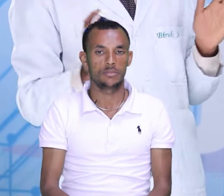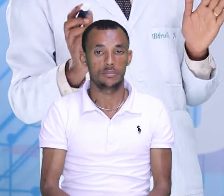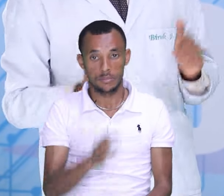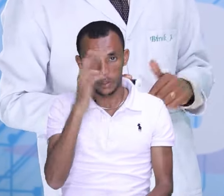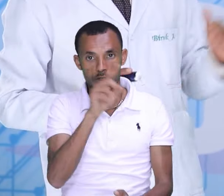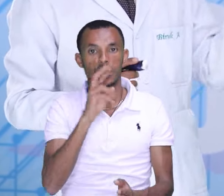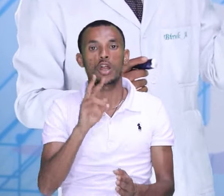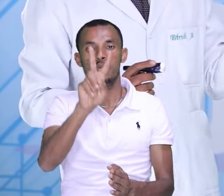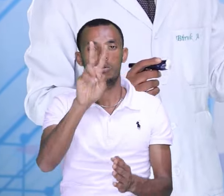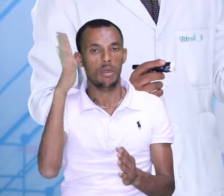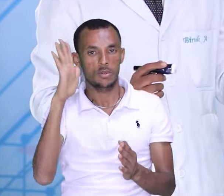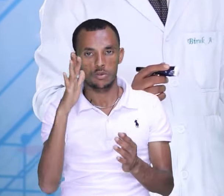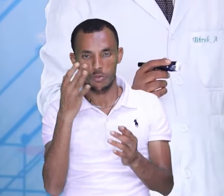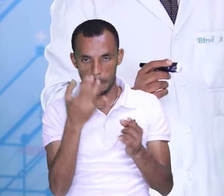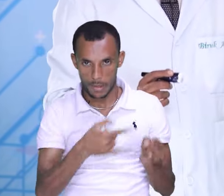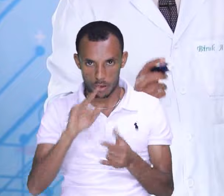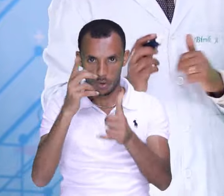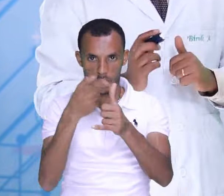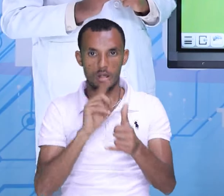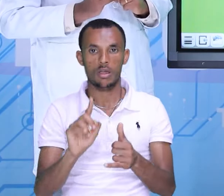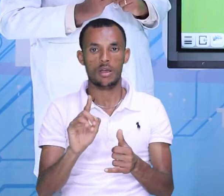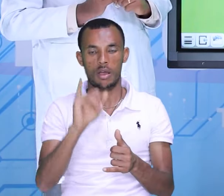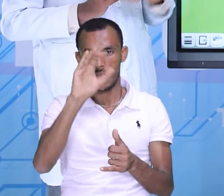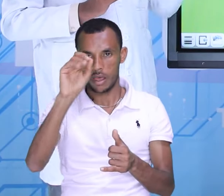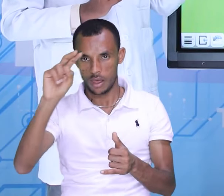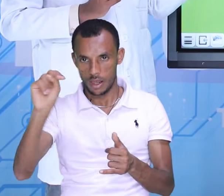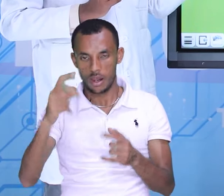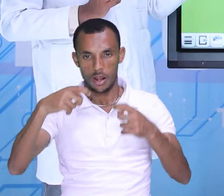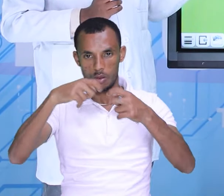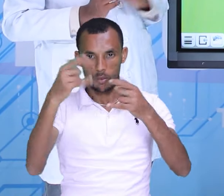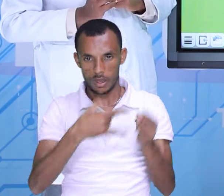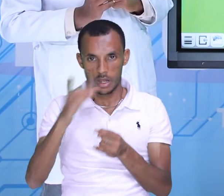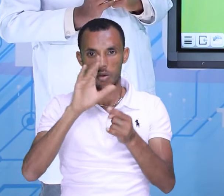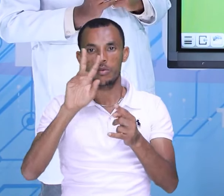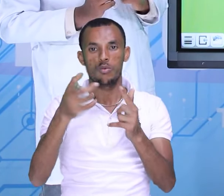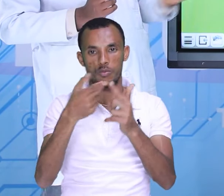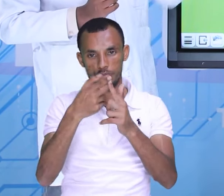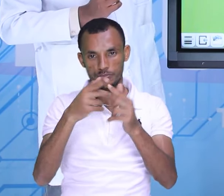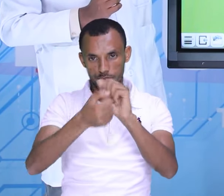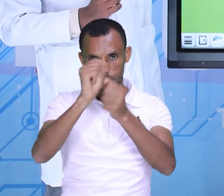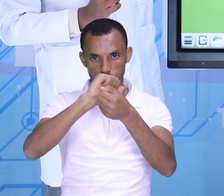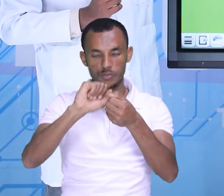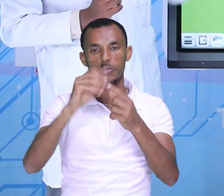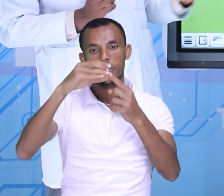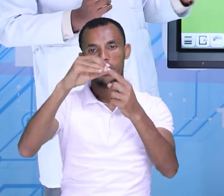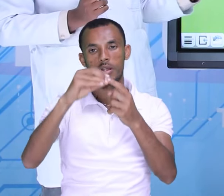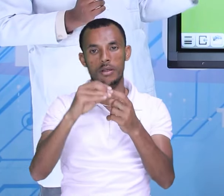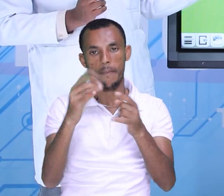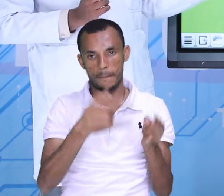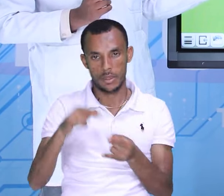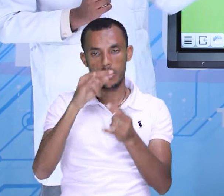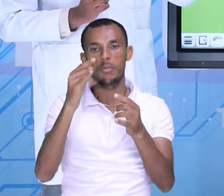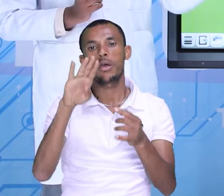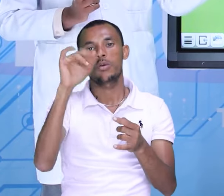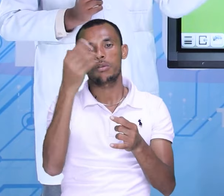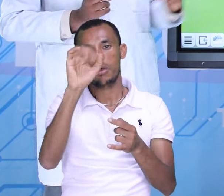Because there are two types of method. One is ion electron method. The other one is changing oxidation number method. By using in ion electron method,